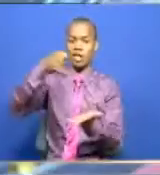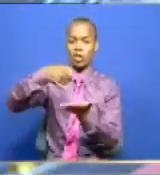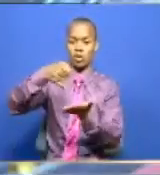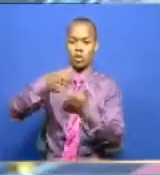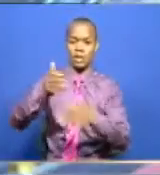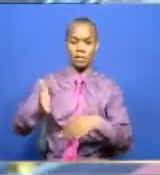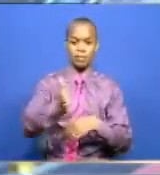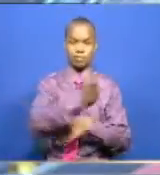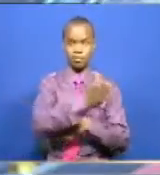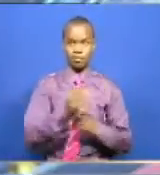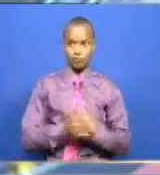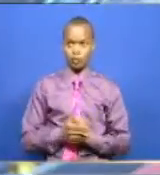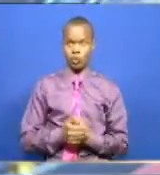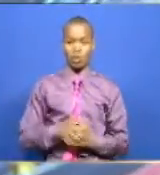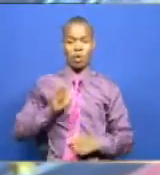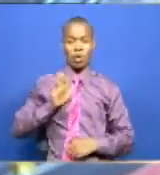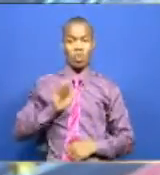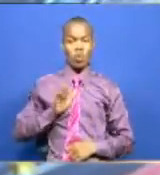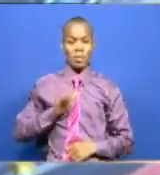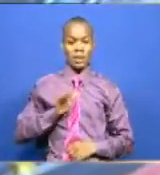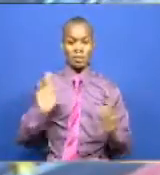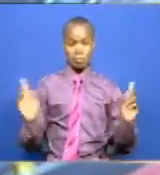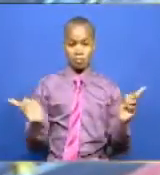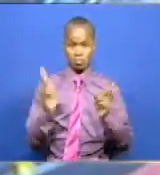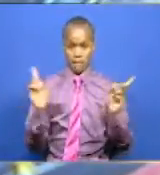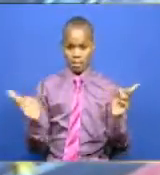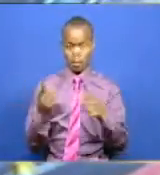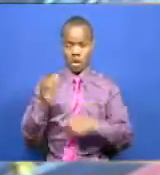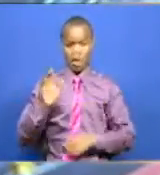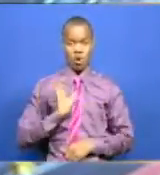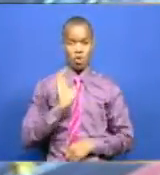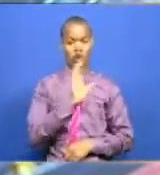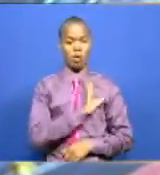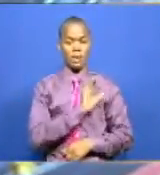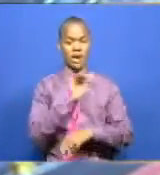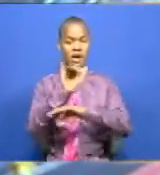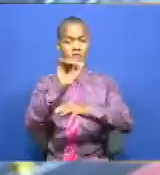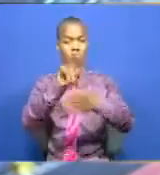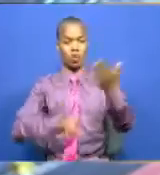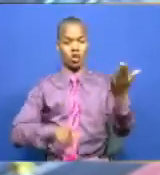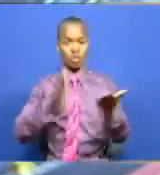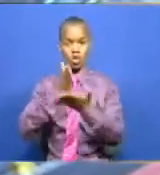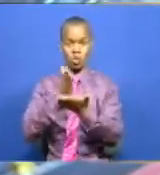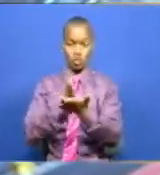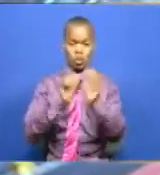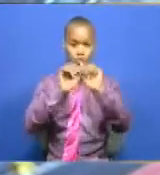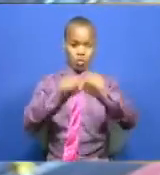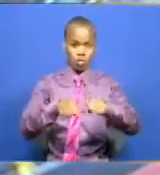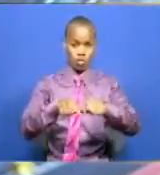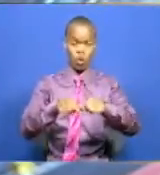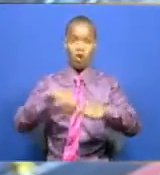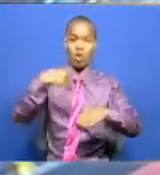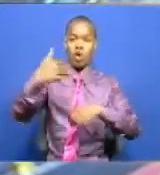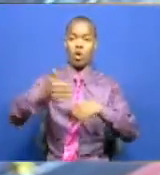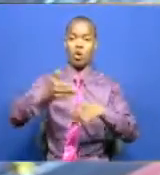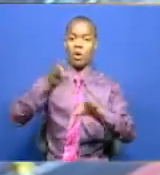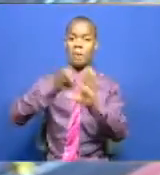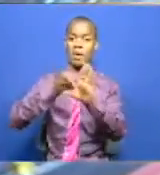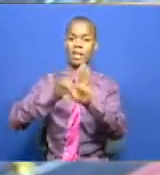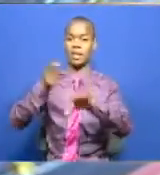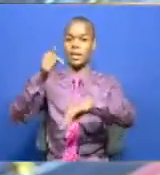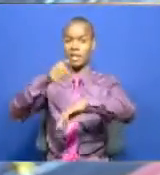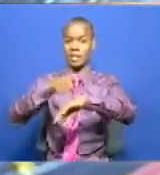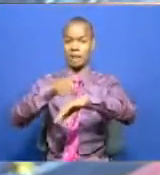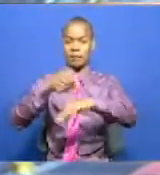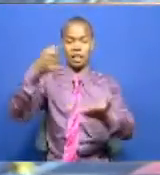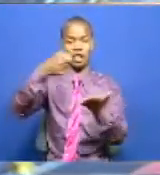To other news, where women from pastoralist communities have been urged to be bold and fight for their space by making their voices heard in discussions on